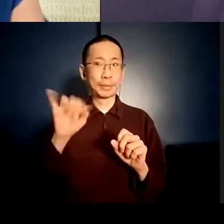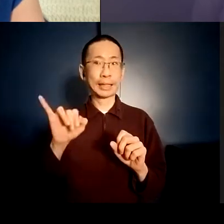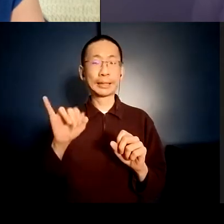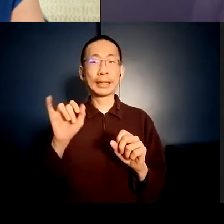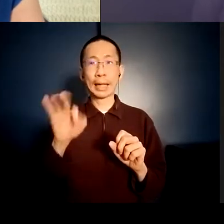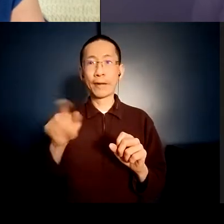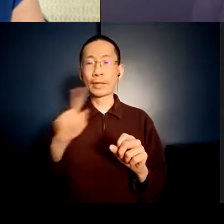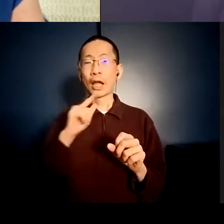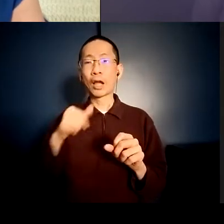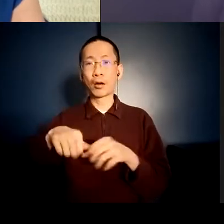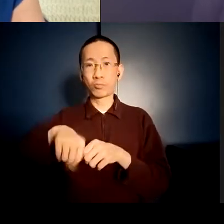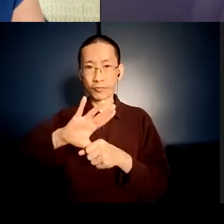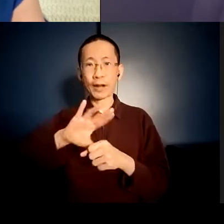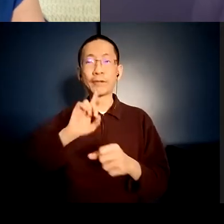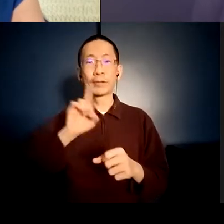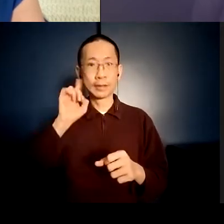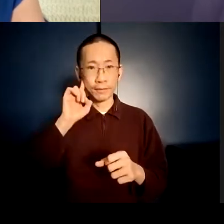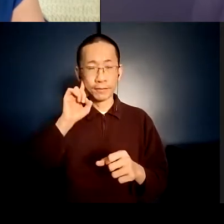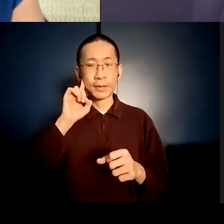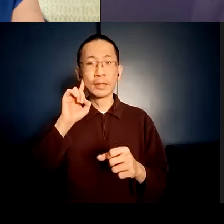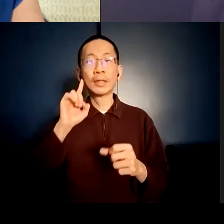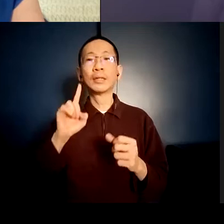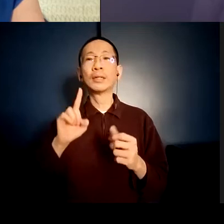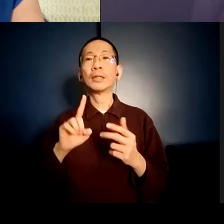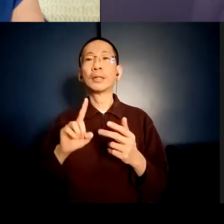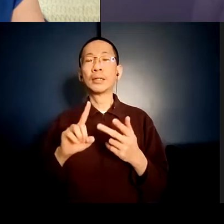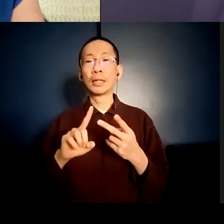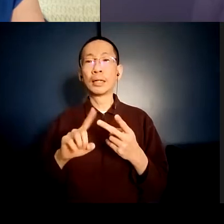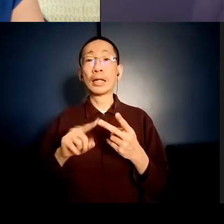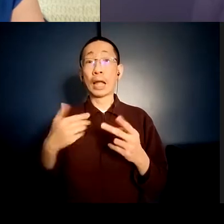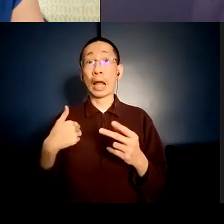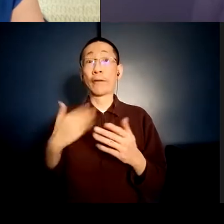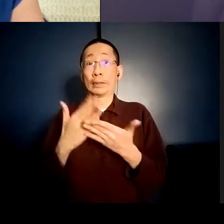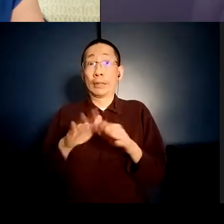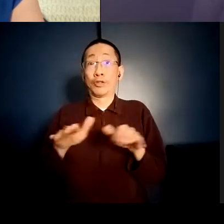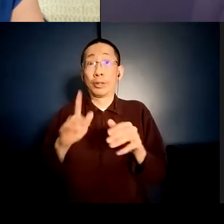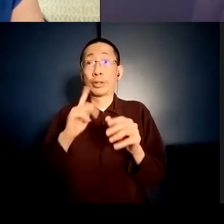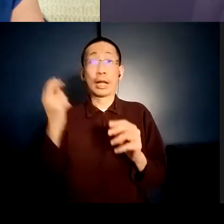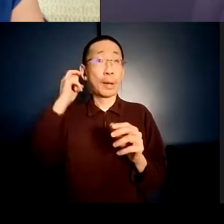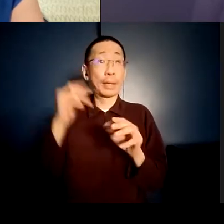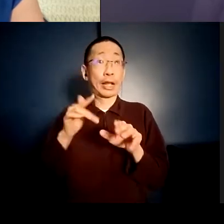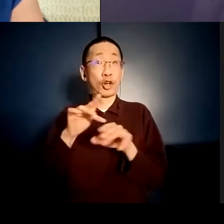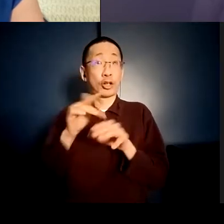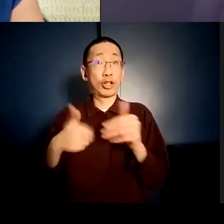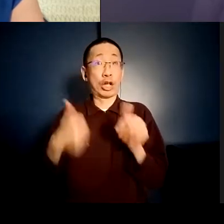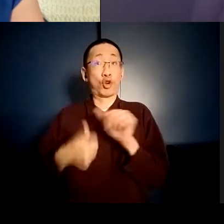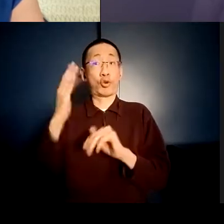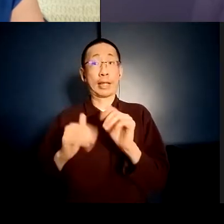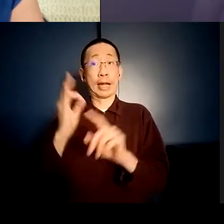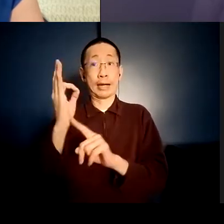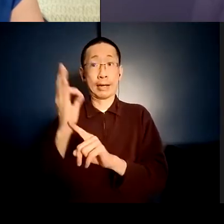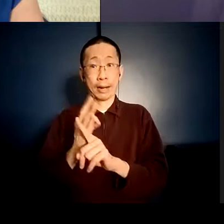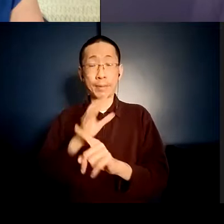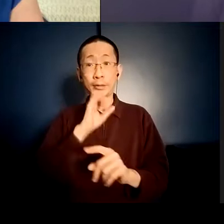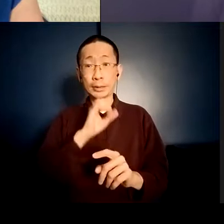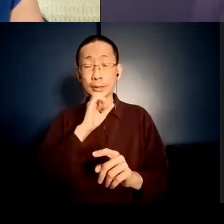are profoundly deaf. There are children who actually get implanted earlier than 9 months. One of the reasons